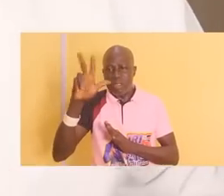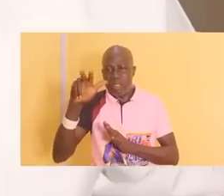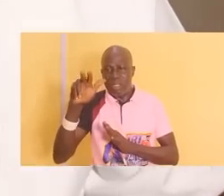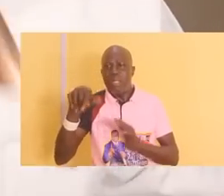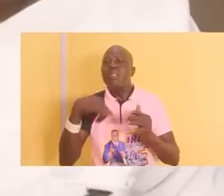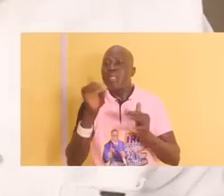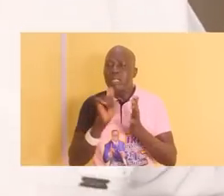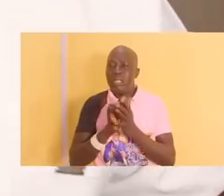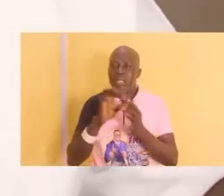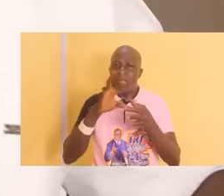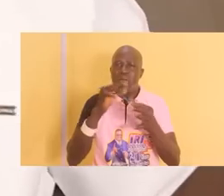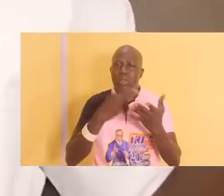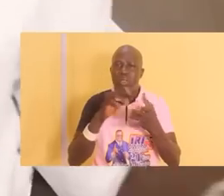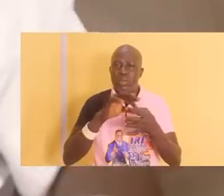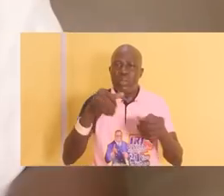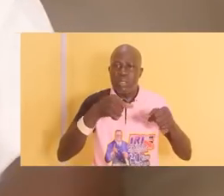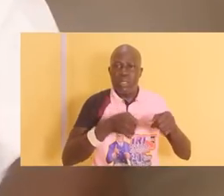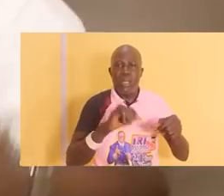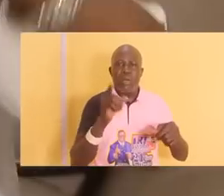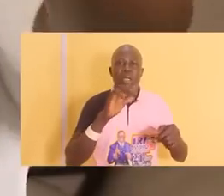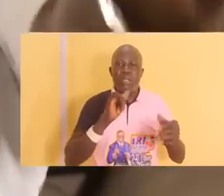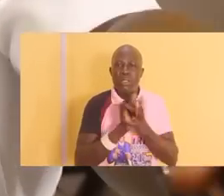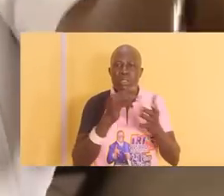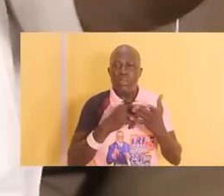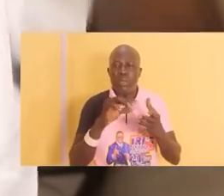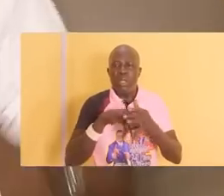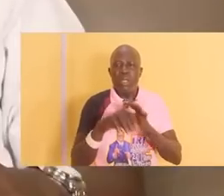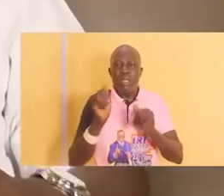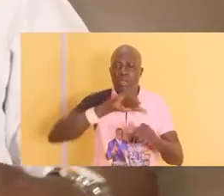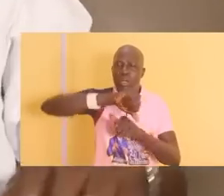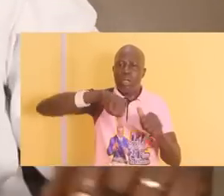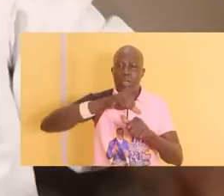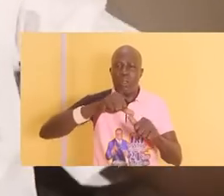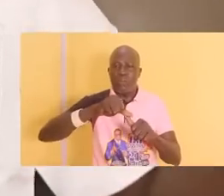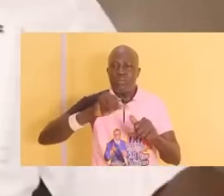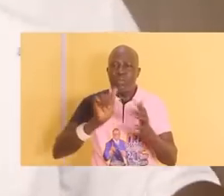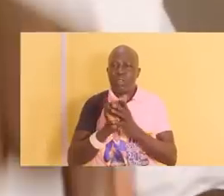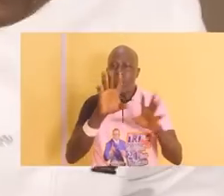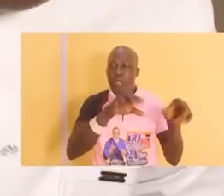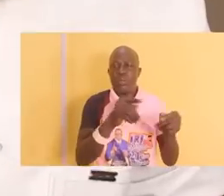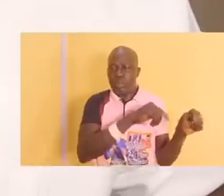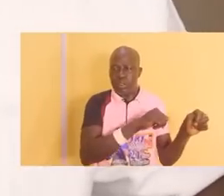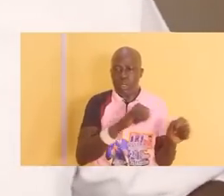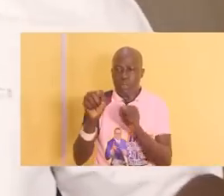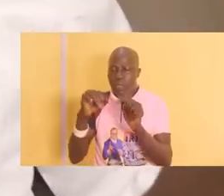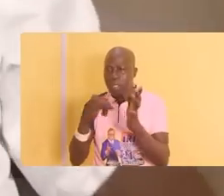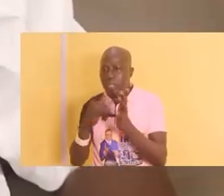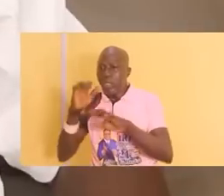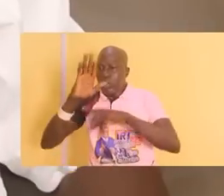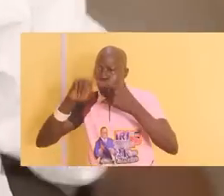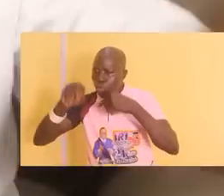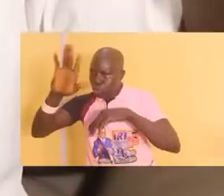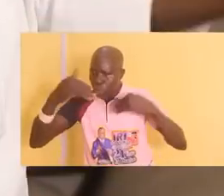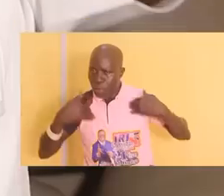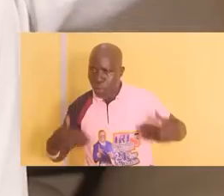He said, Holy Spirit will zeal. Where is Holy Spirit? In all. That will